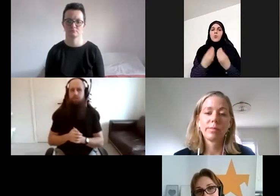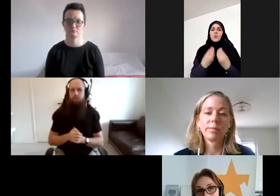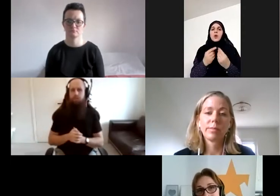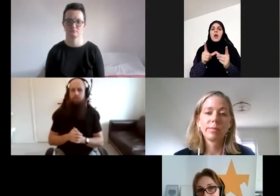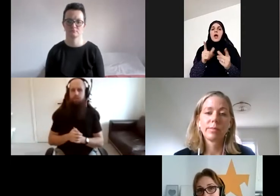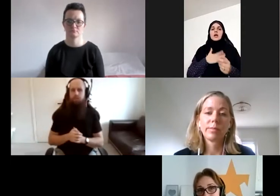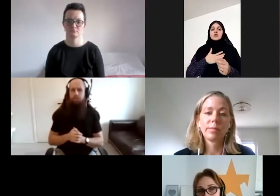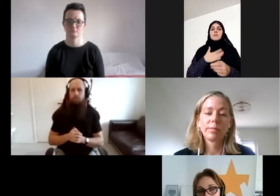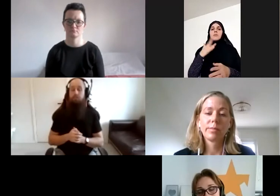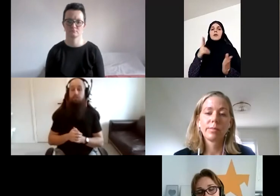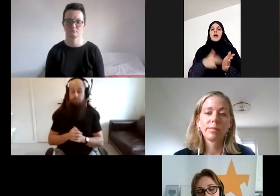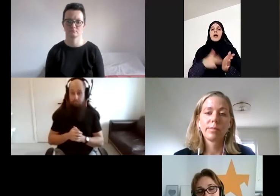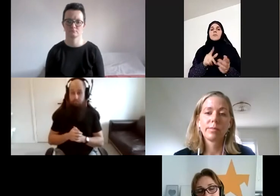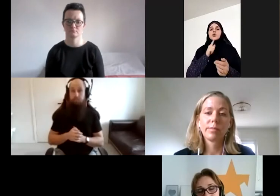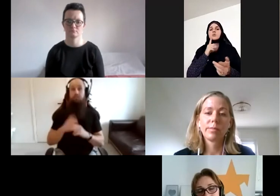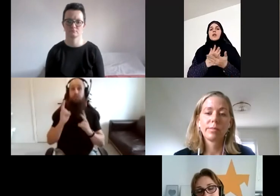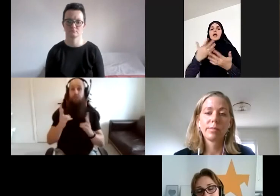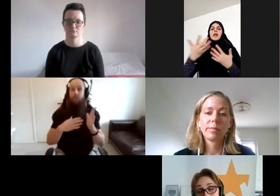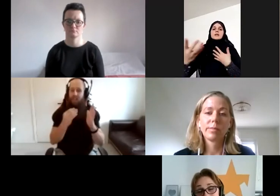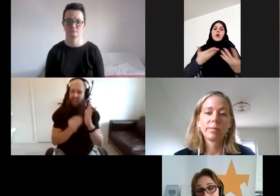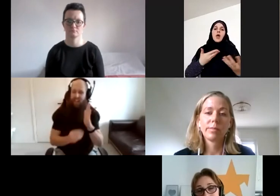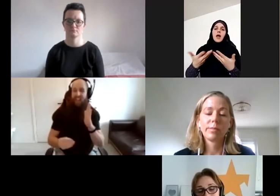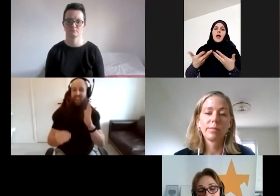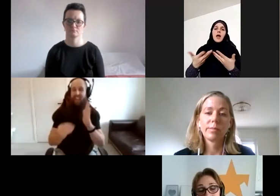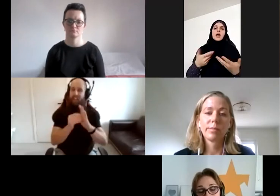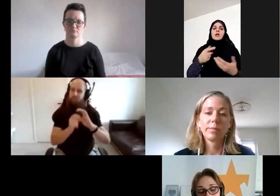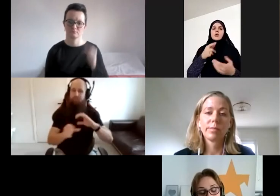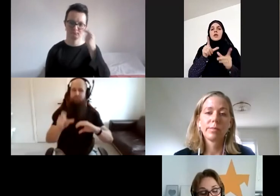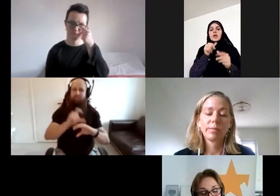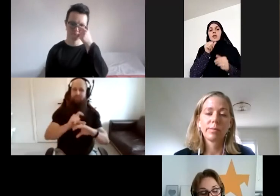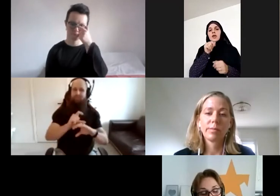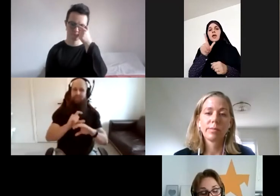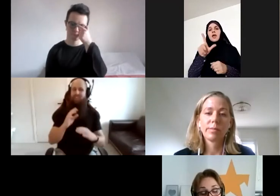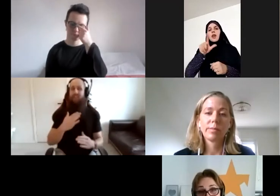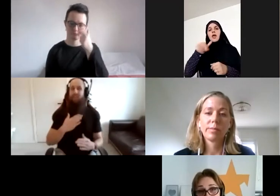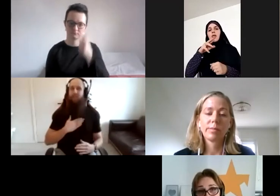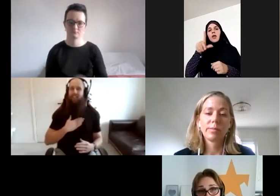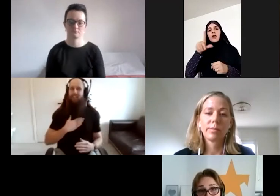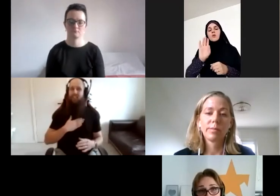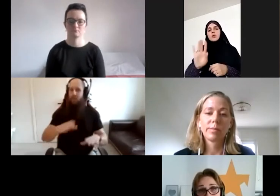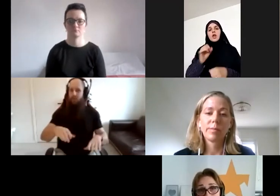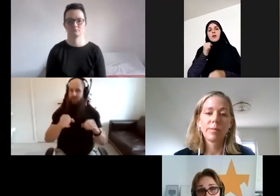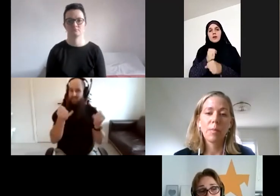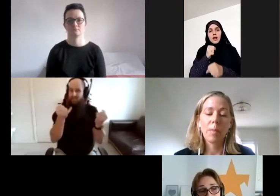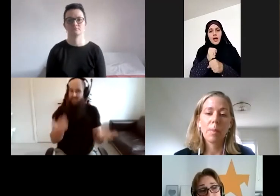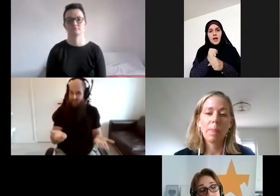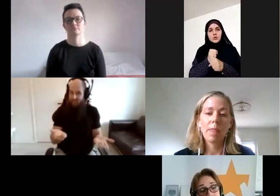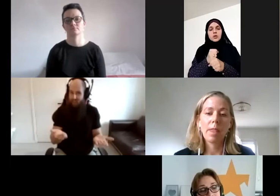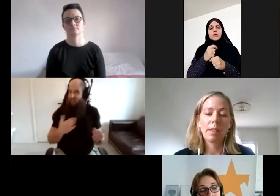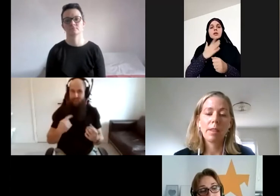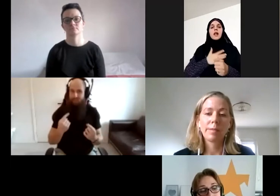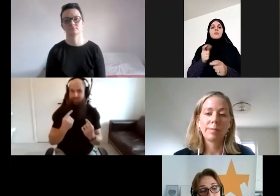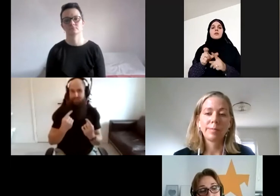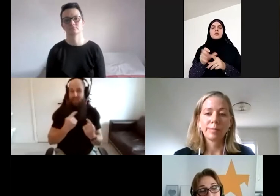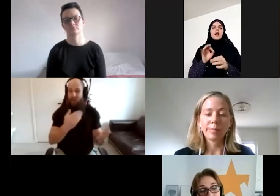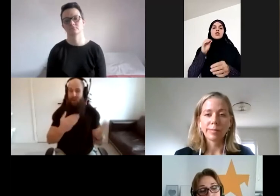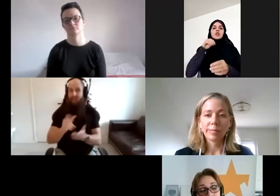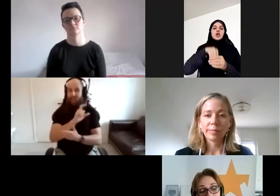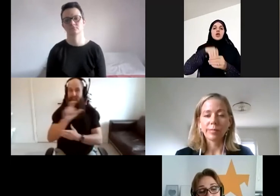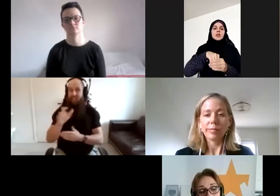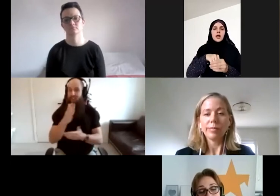would like to add on top what is my task today to share with you is